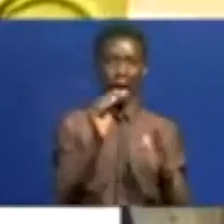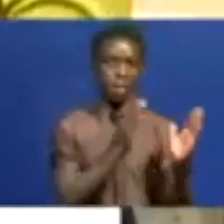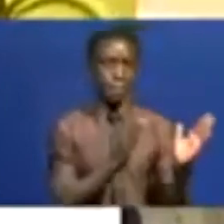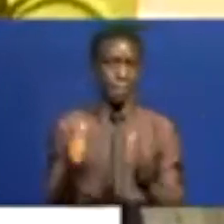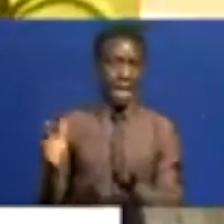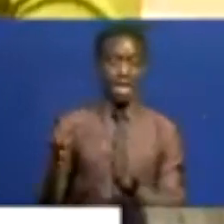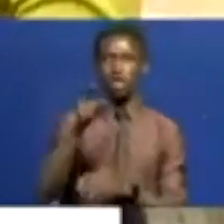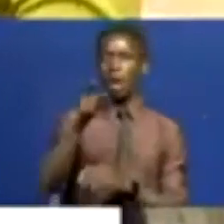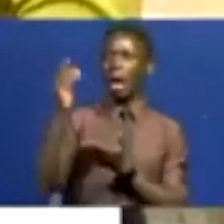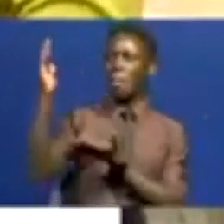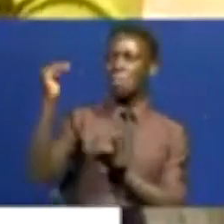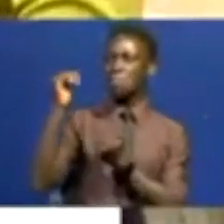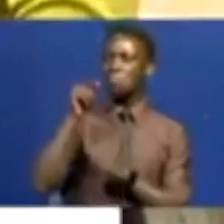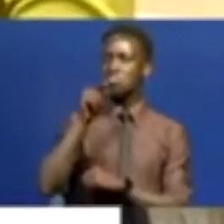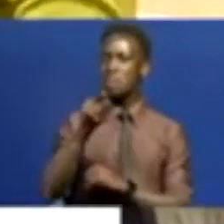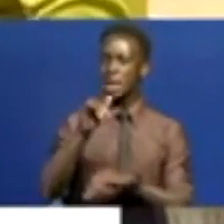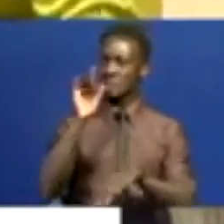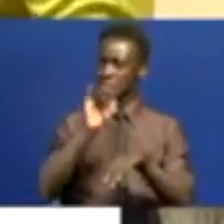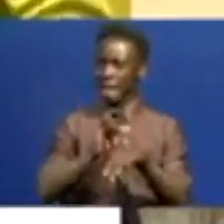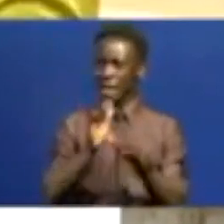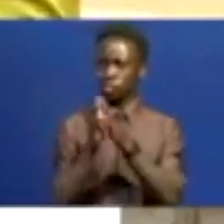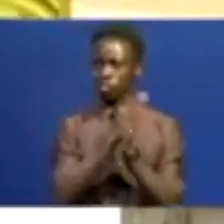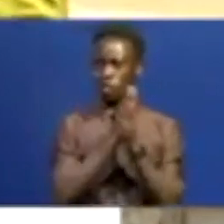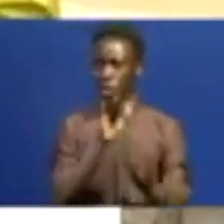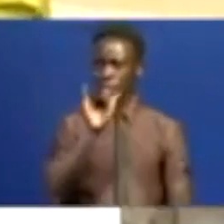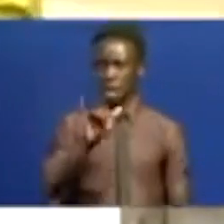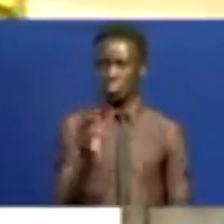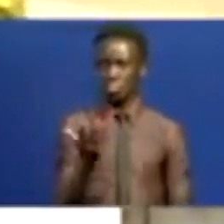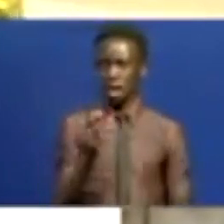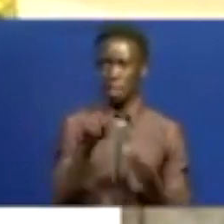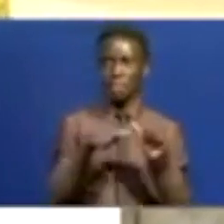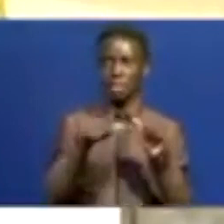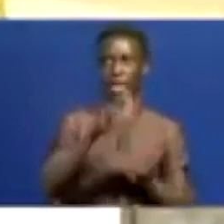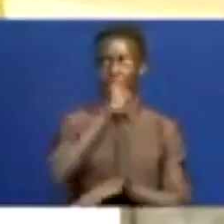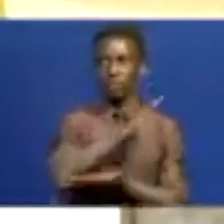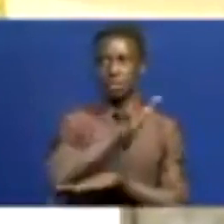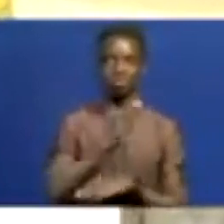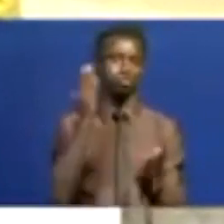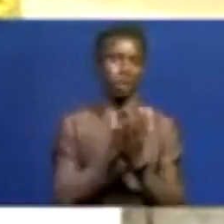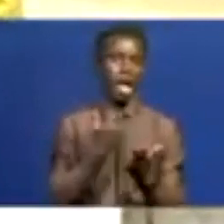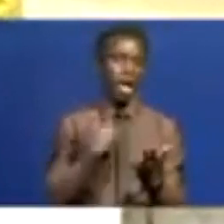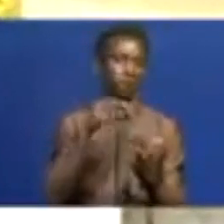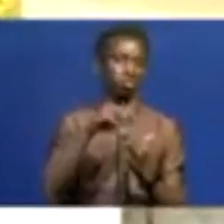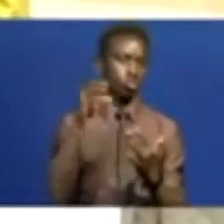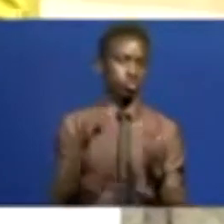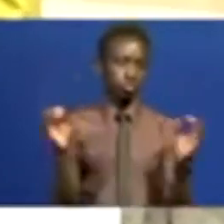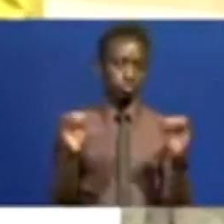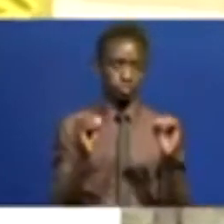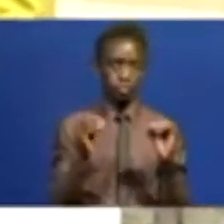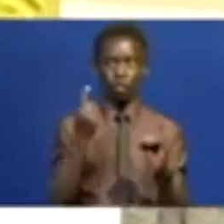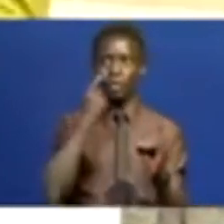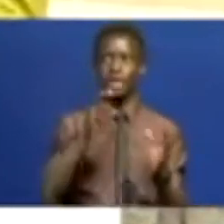him to touch on that as he makes his address this afternoon. Actually, he has no choice. Given the report that was given recently